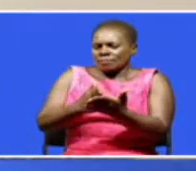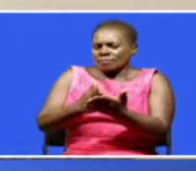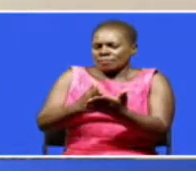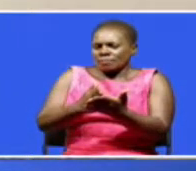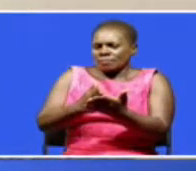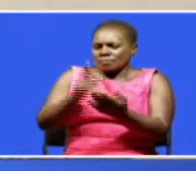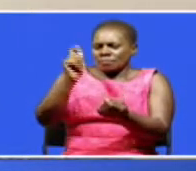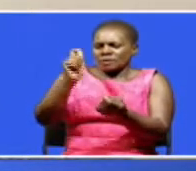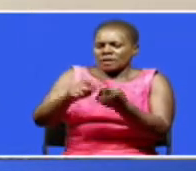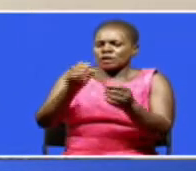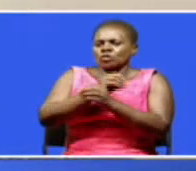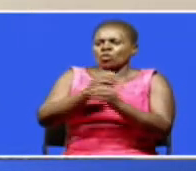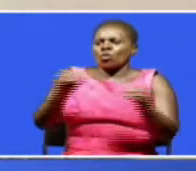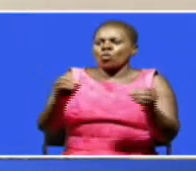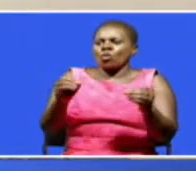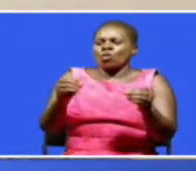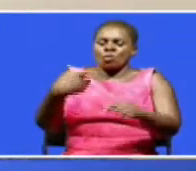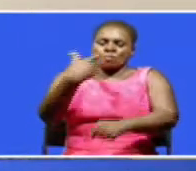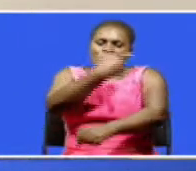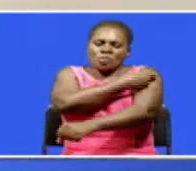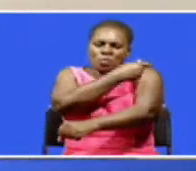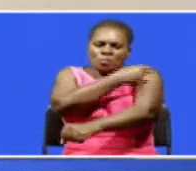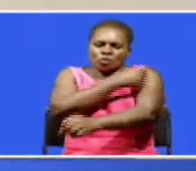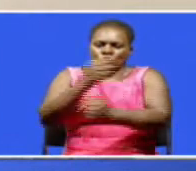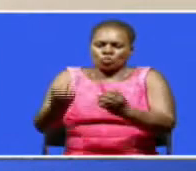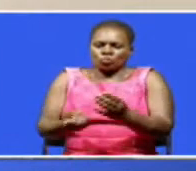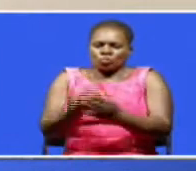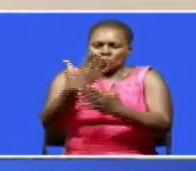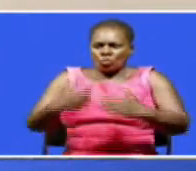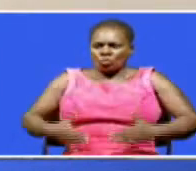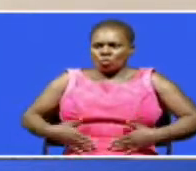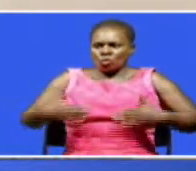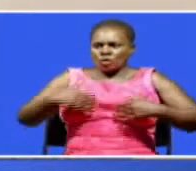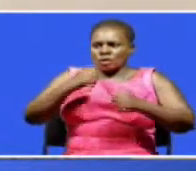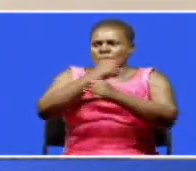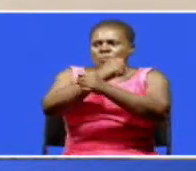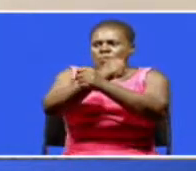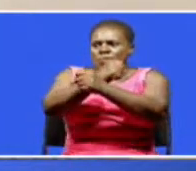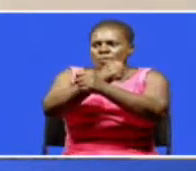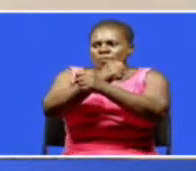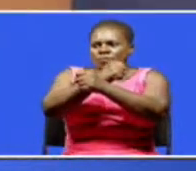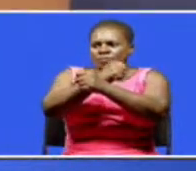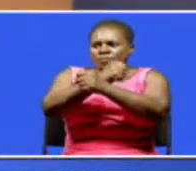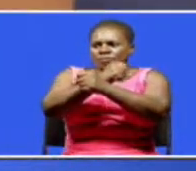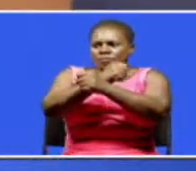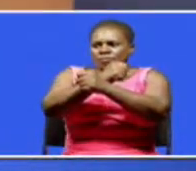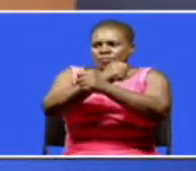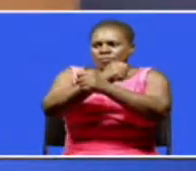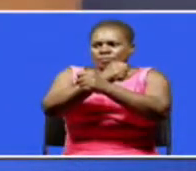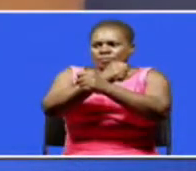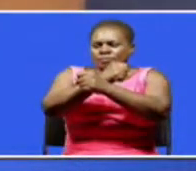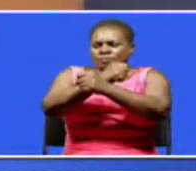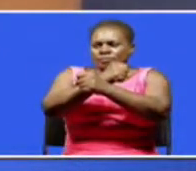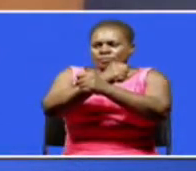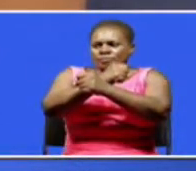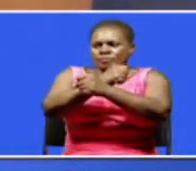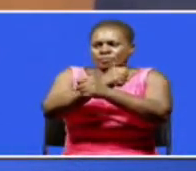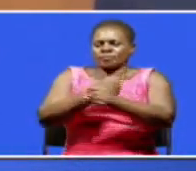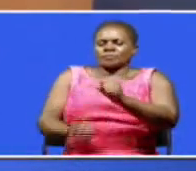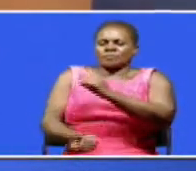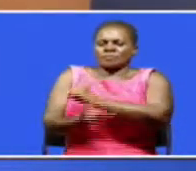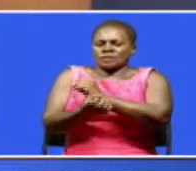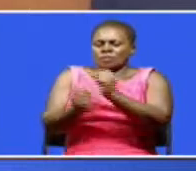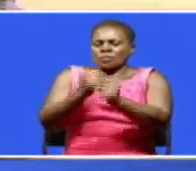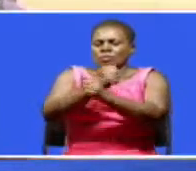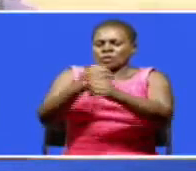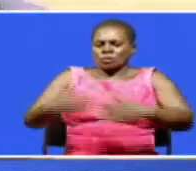part which is used in the vaccine to produce antibody that protects the people who have been vaccinated. The scientist explains that